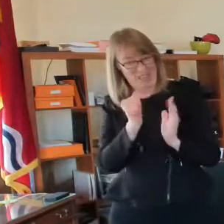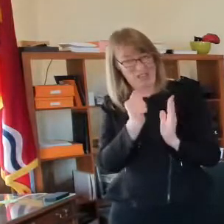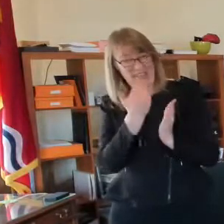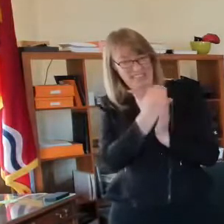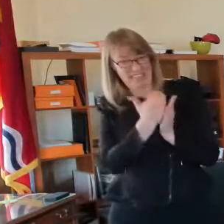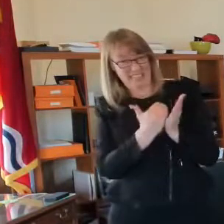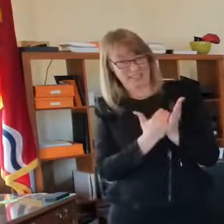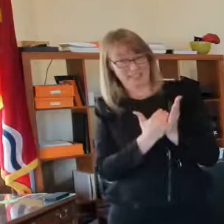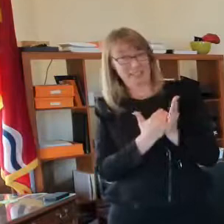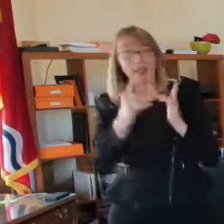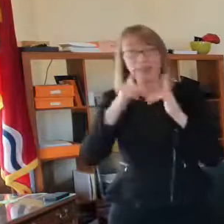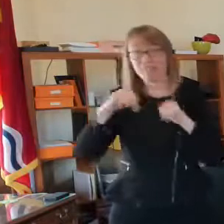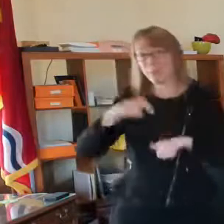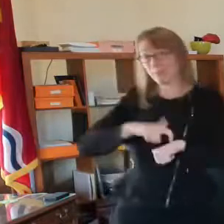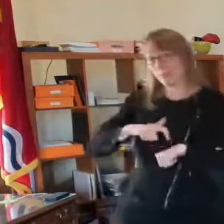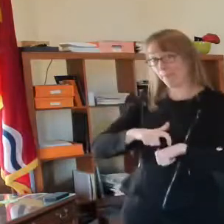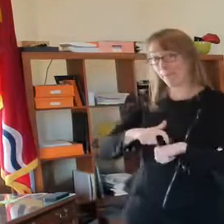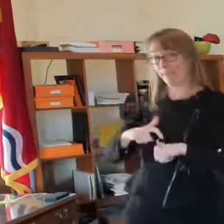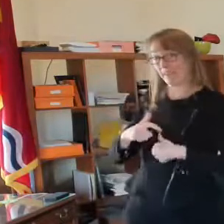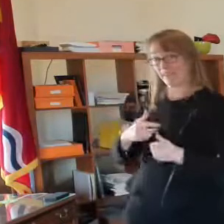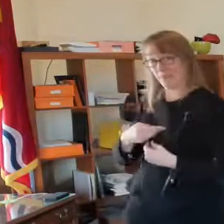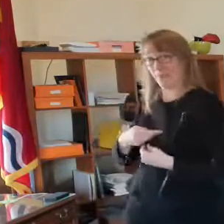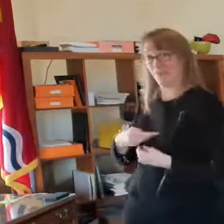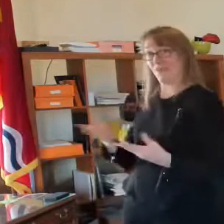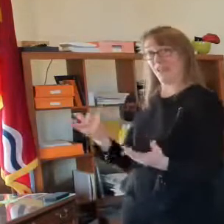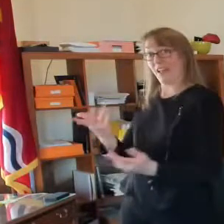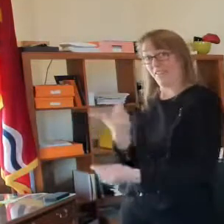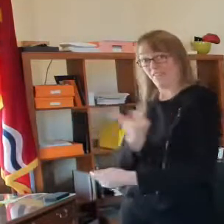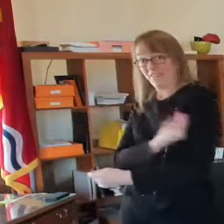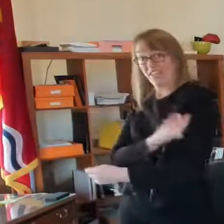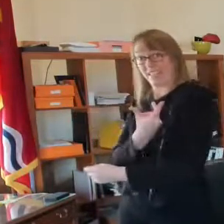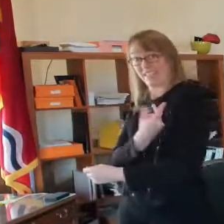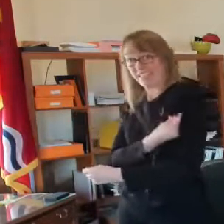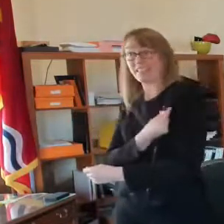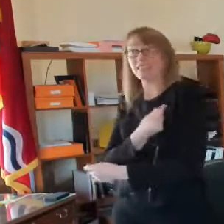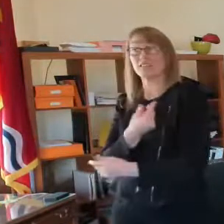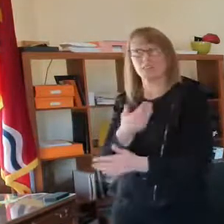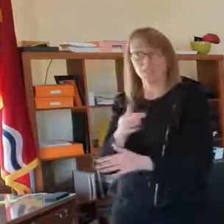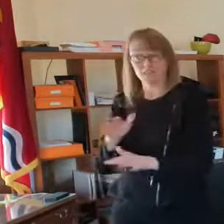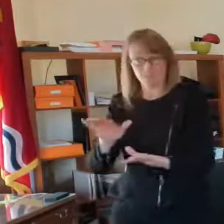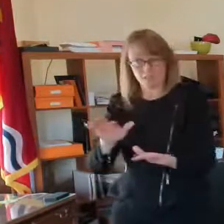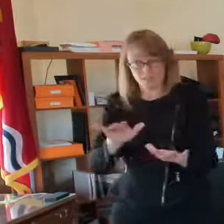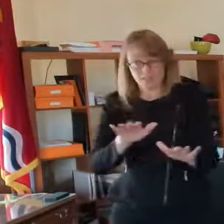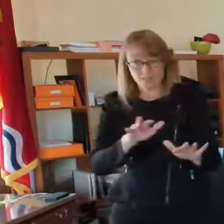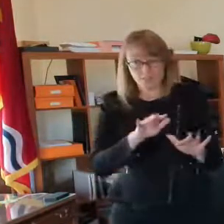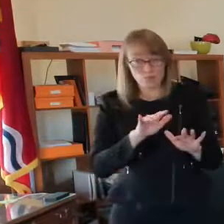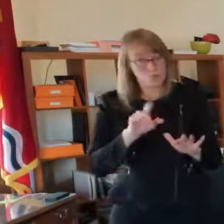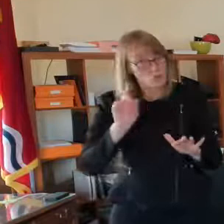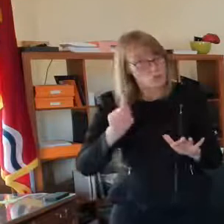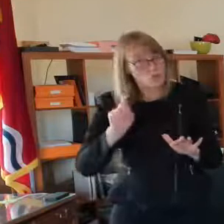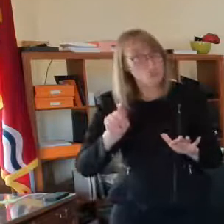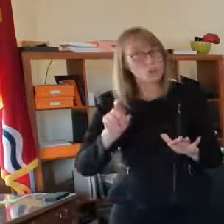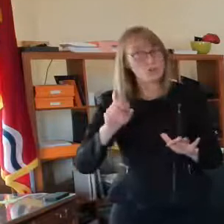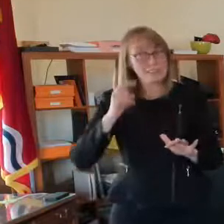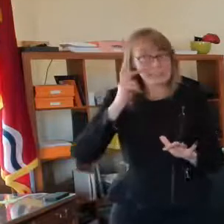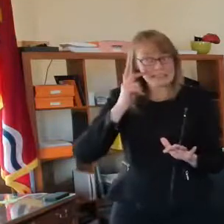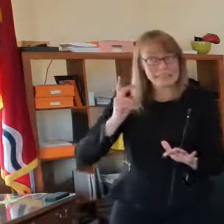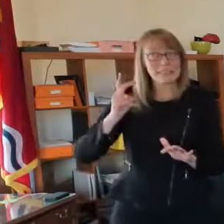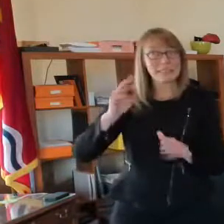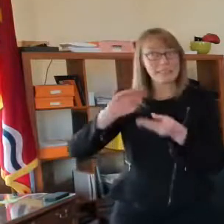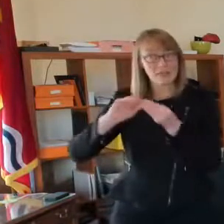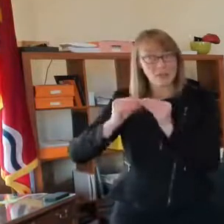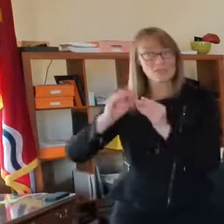and at the same time begin rolling out the vaccinations, we should be able to see some good